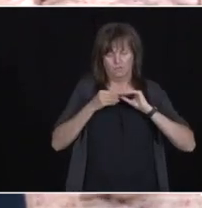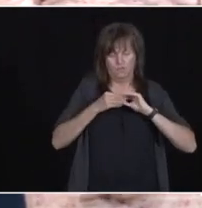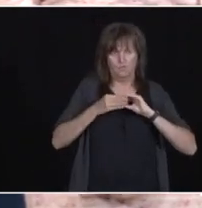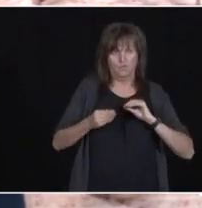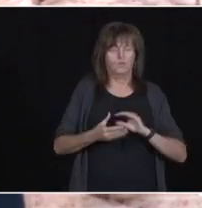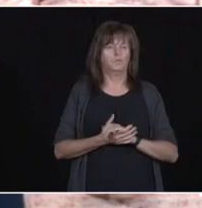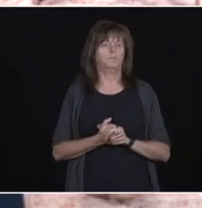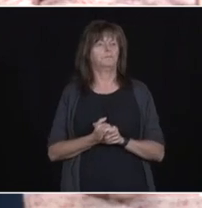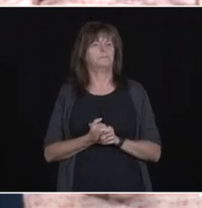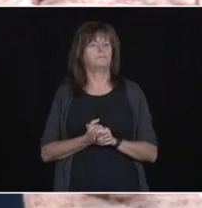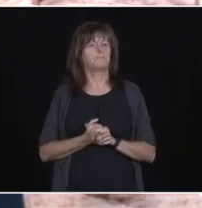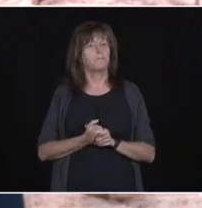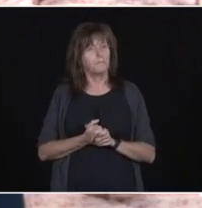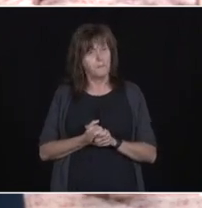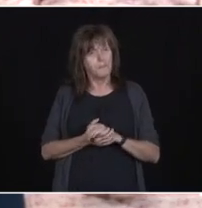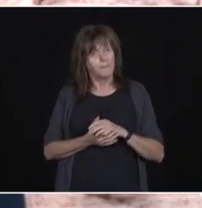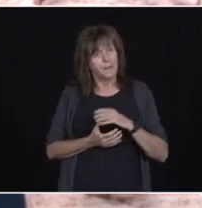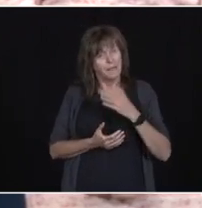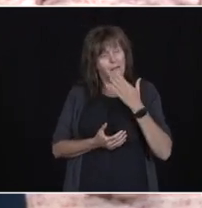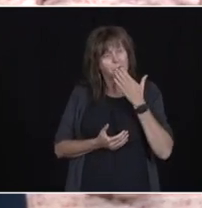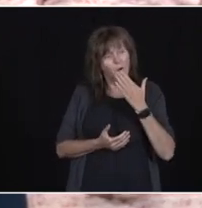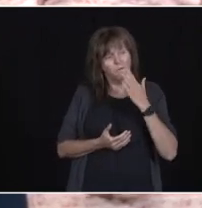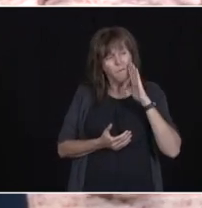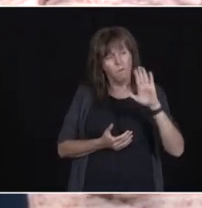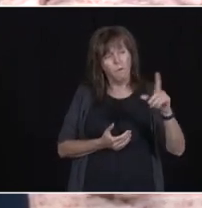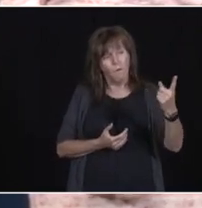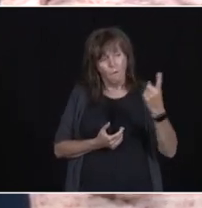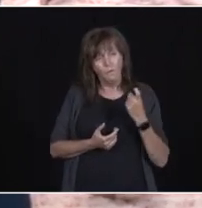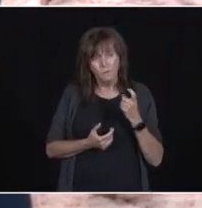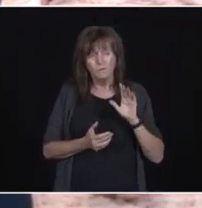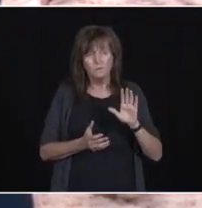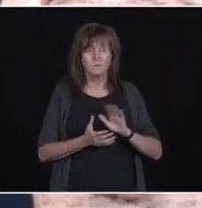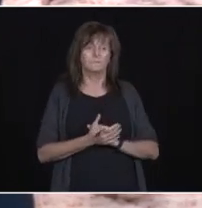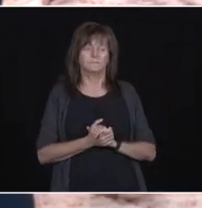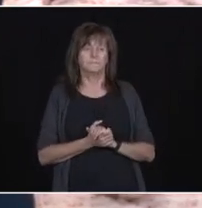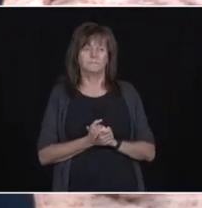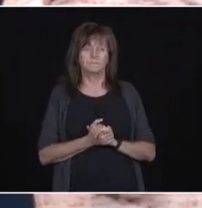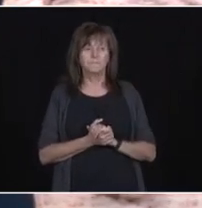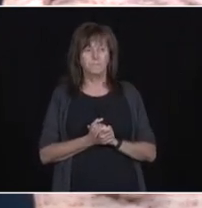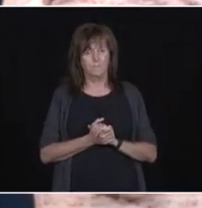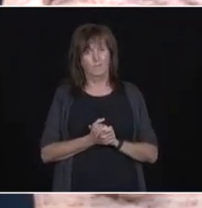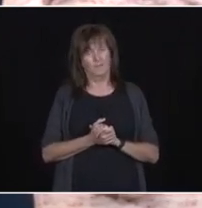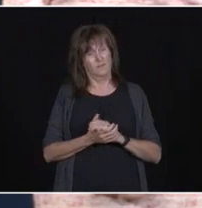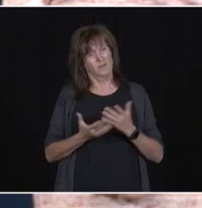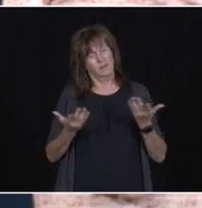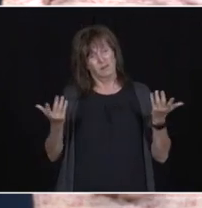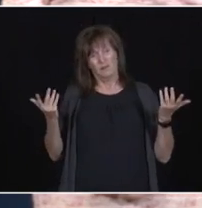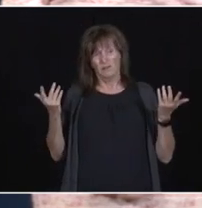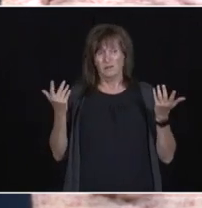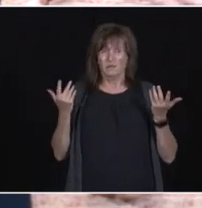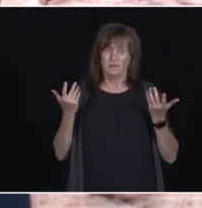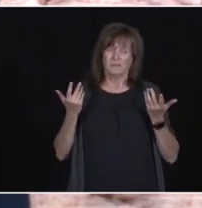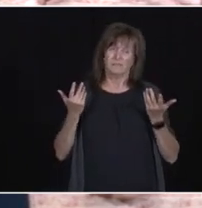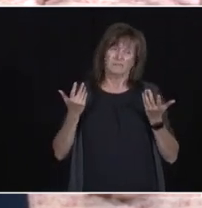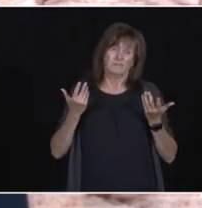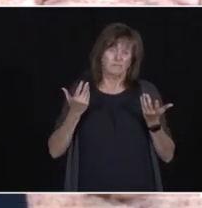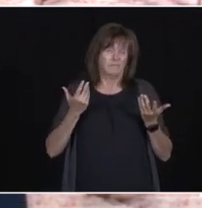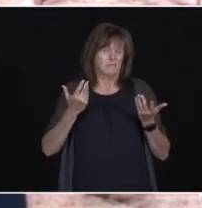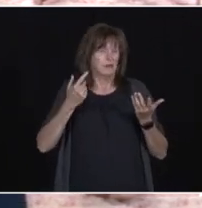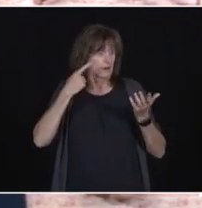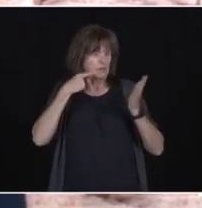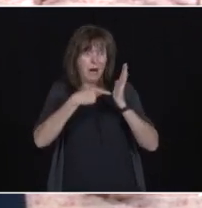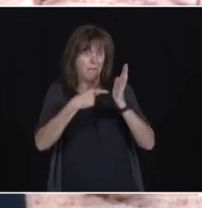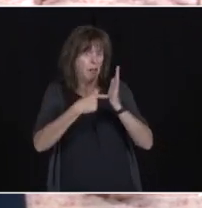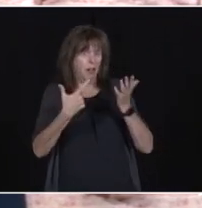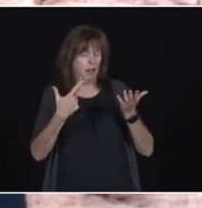So thanks for that, the question. Clearly, we have been working on this in terms of the staffing study, the expert panel that